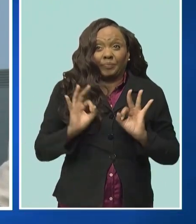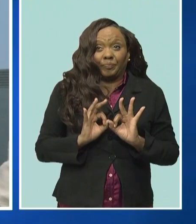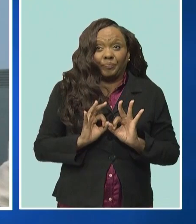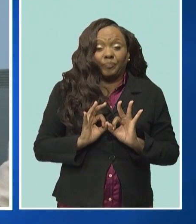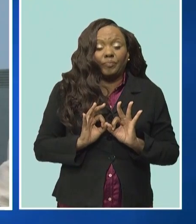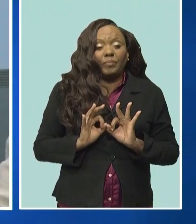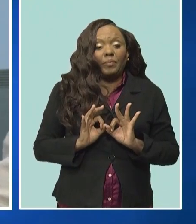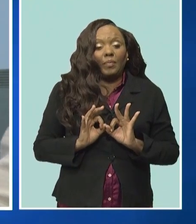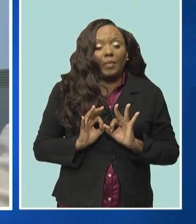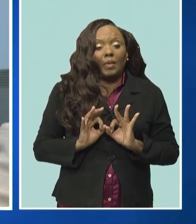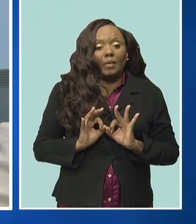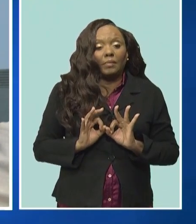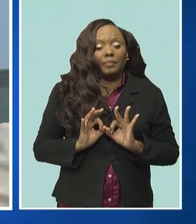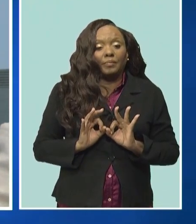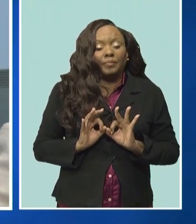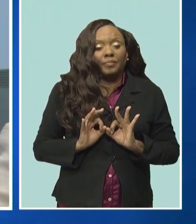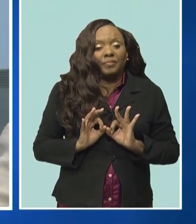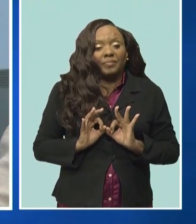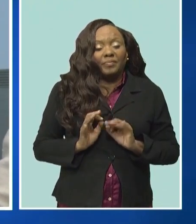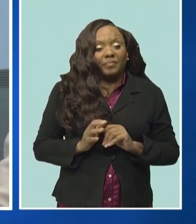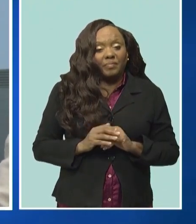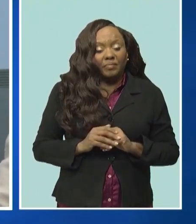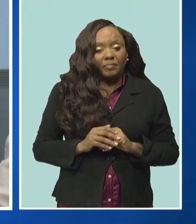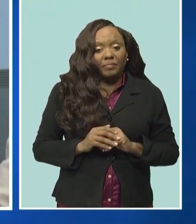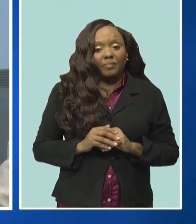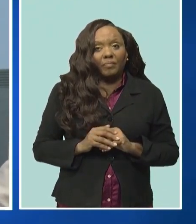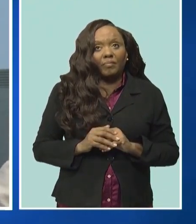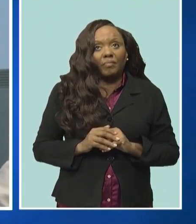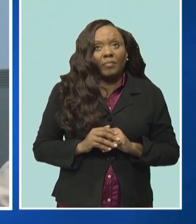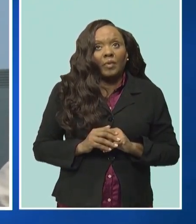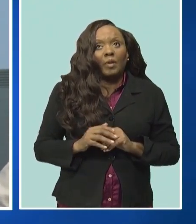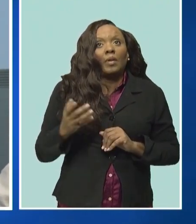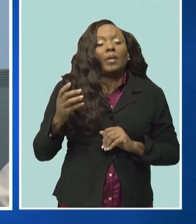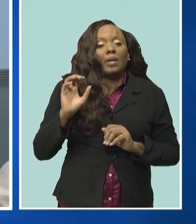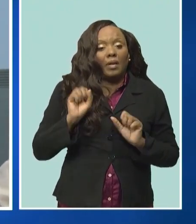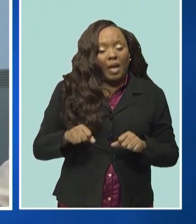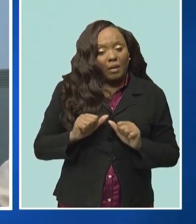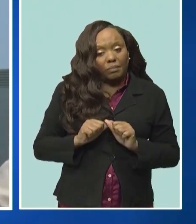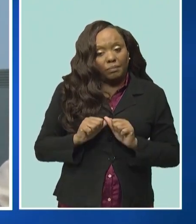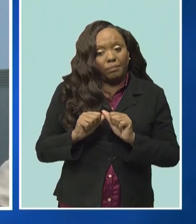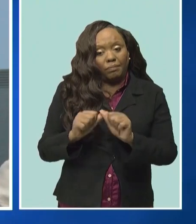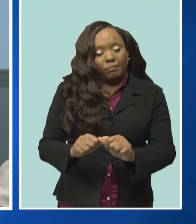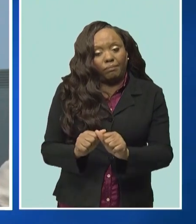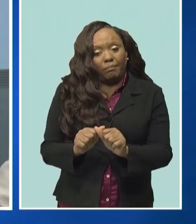that is able to sustain an ecosystem.